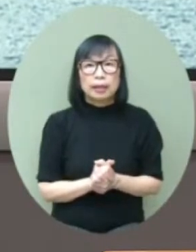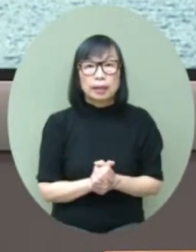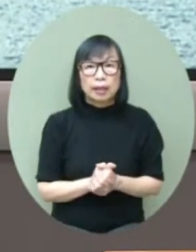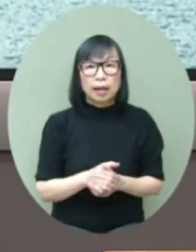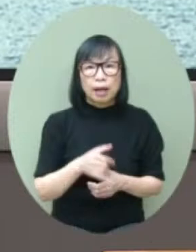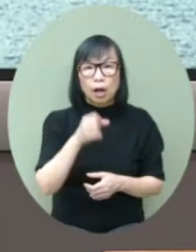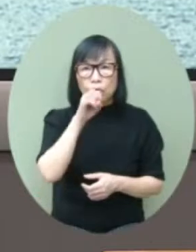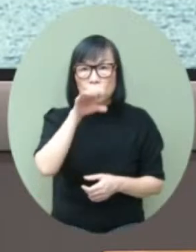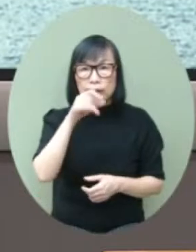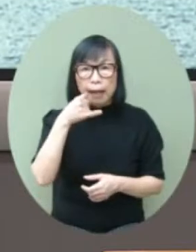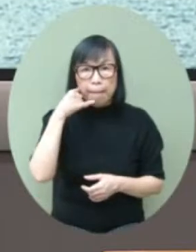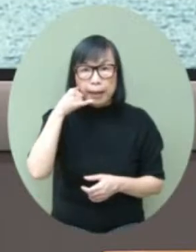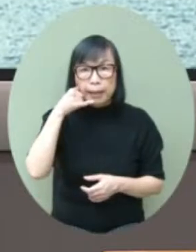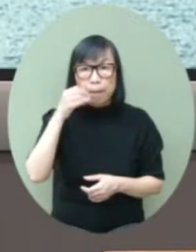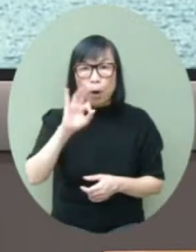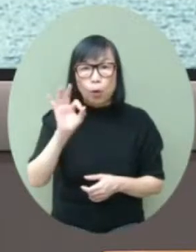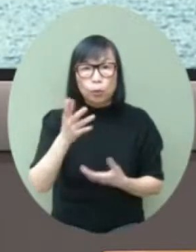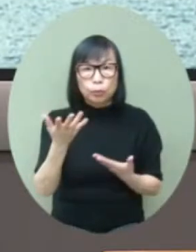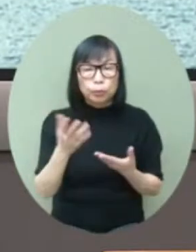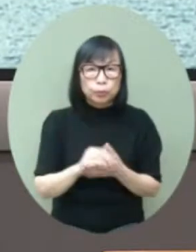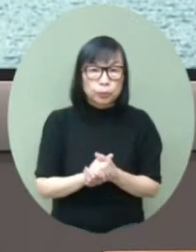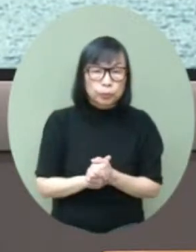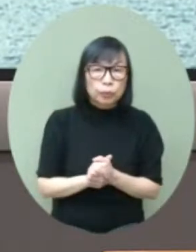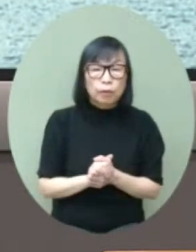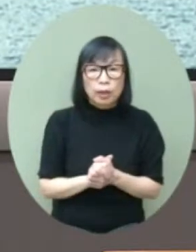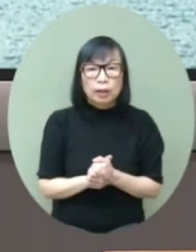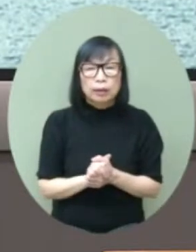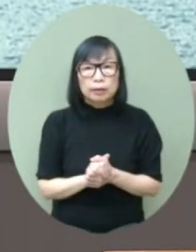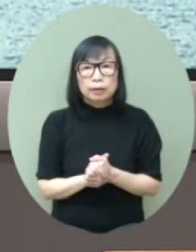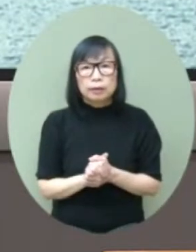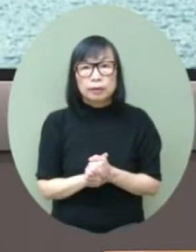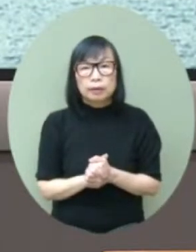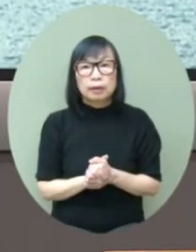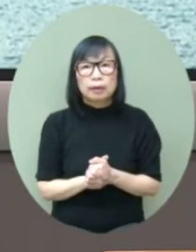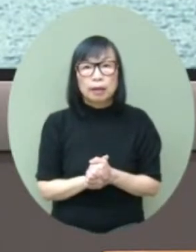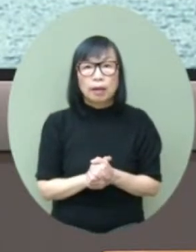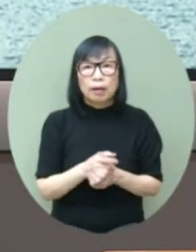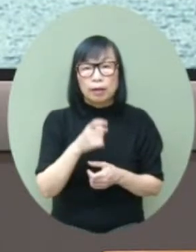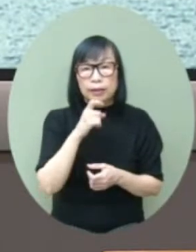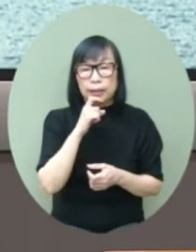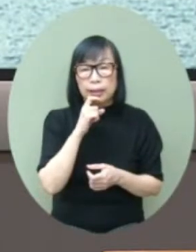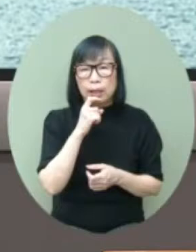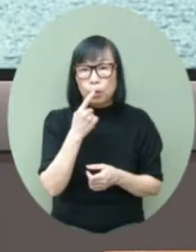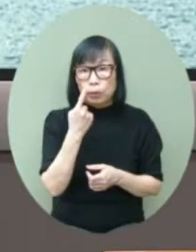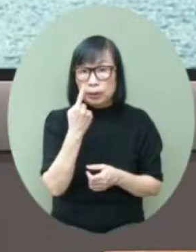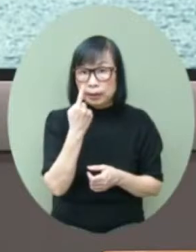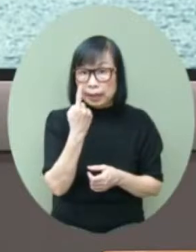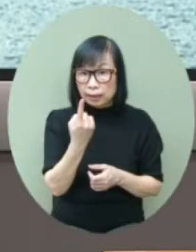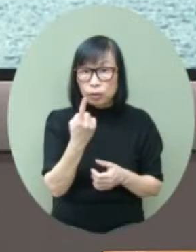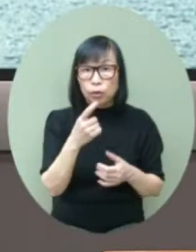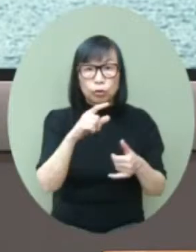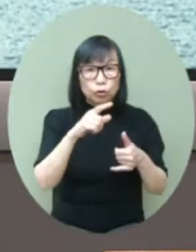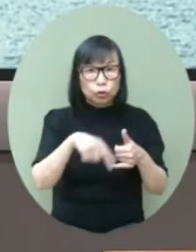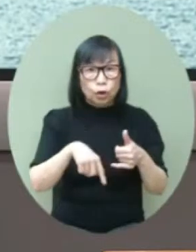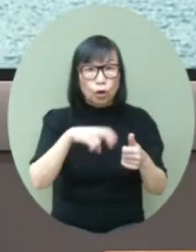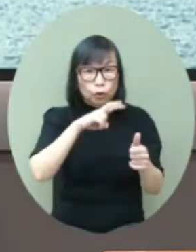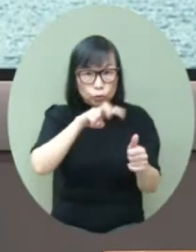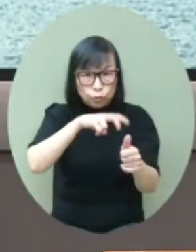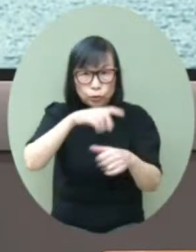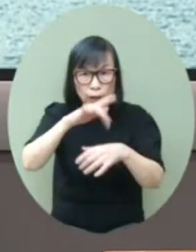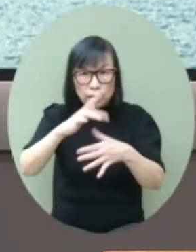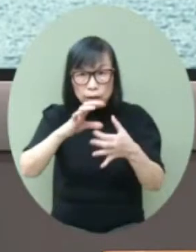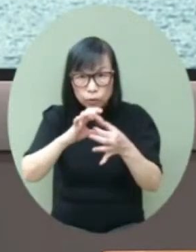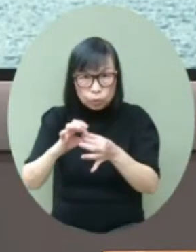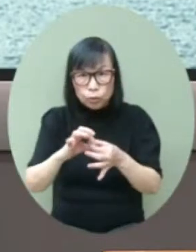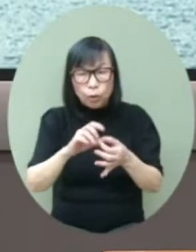We have asked, we have a contact tracing office, and we have a surge capacity plan, so we